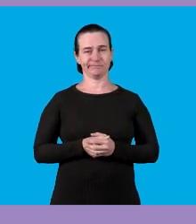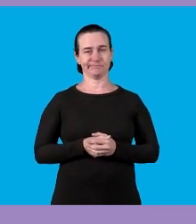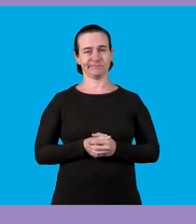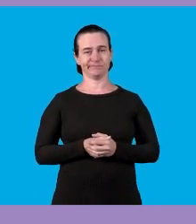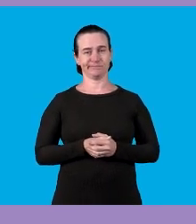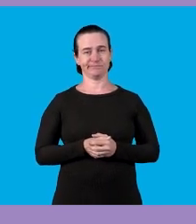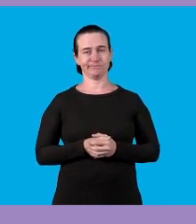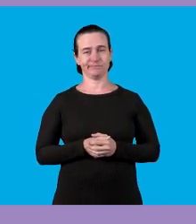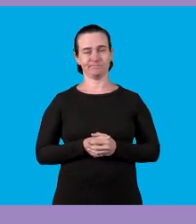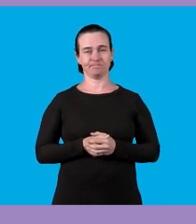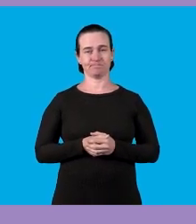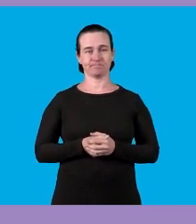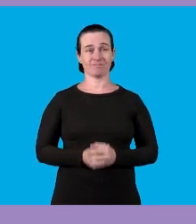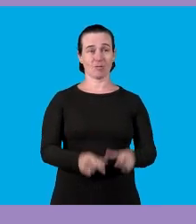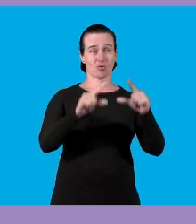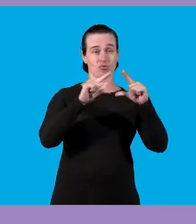question.